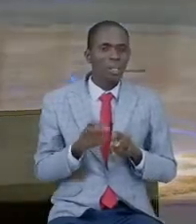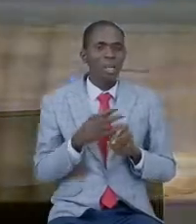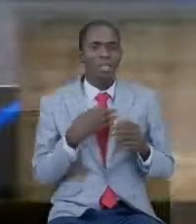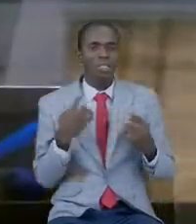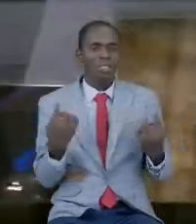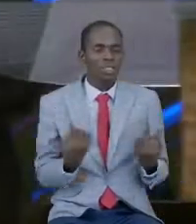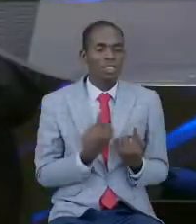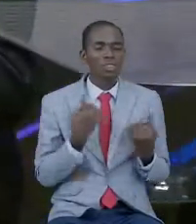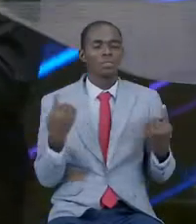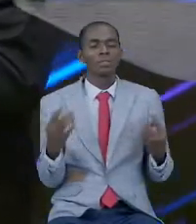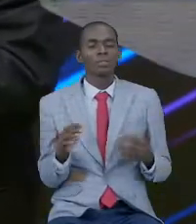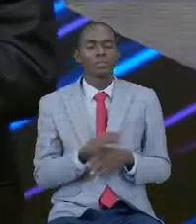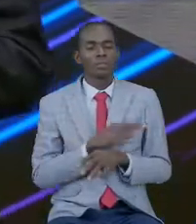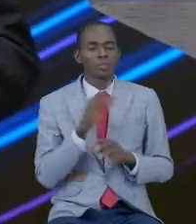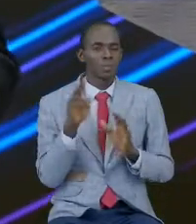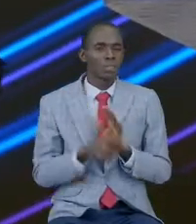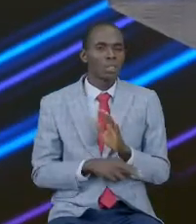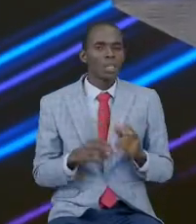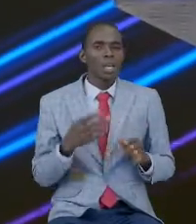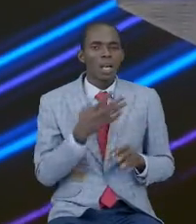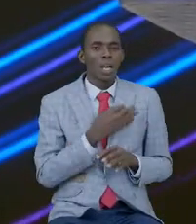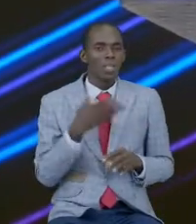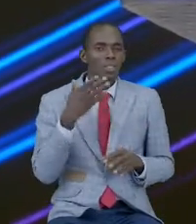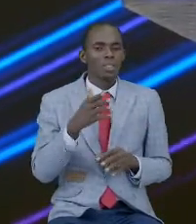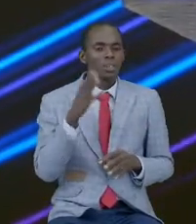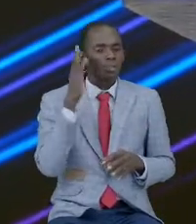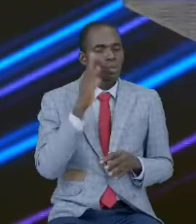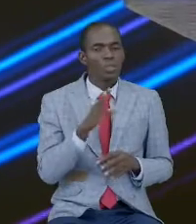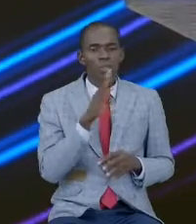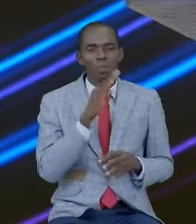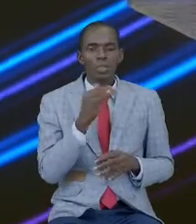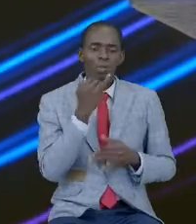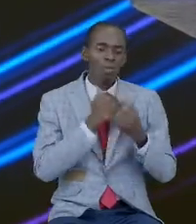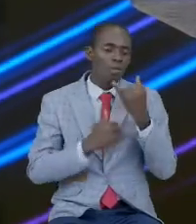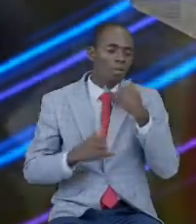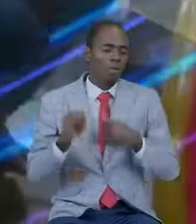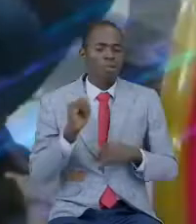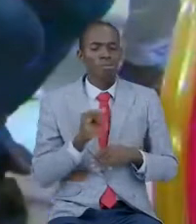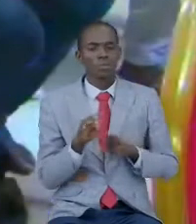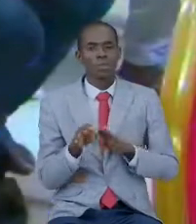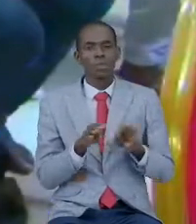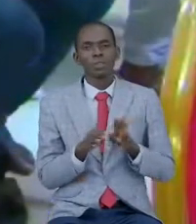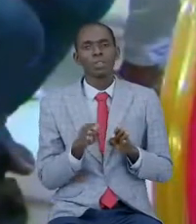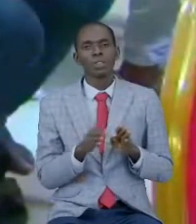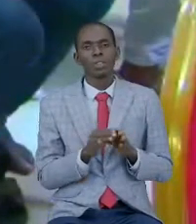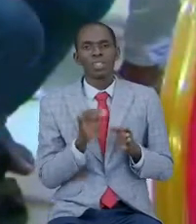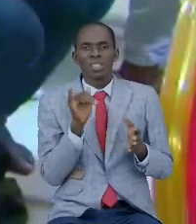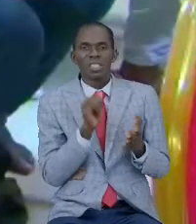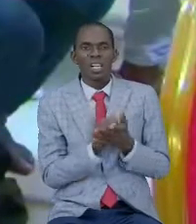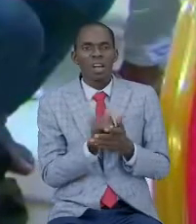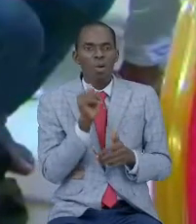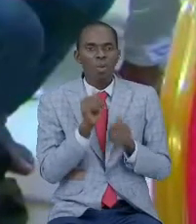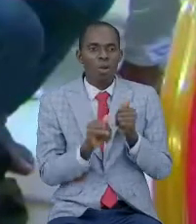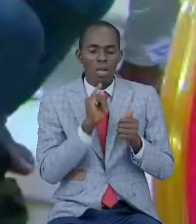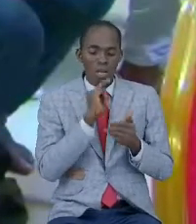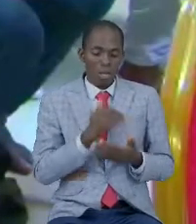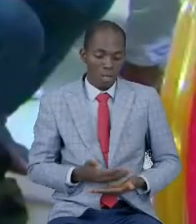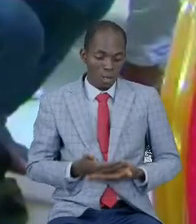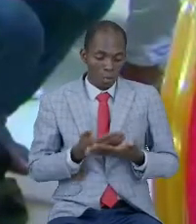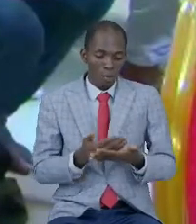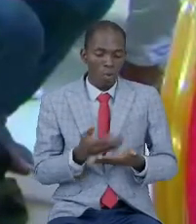What does that mean? He'll be haughty, just human. That which is born of